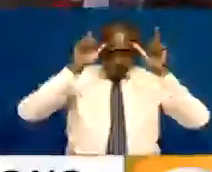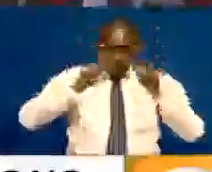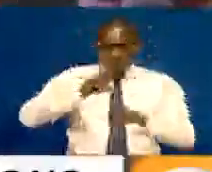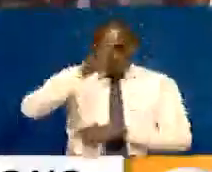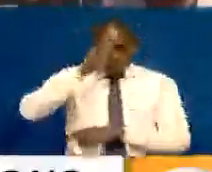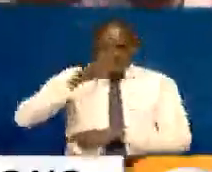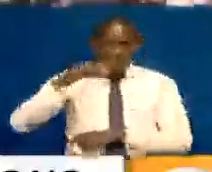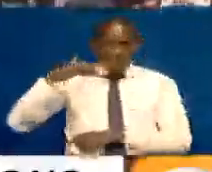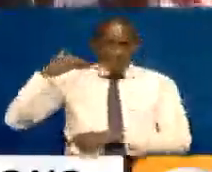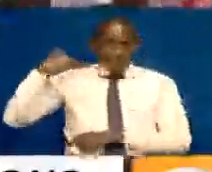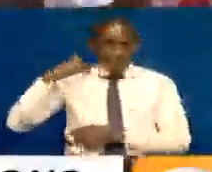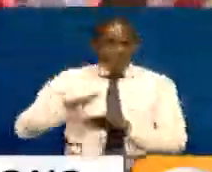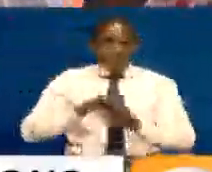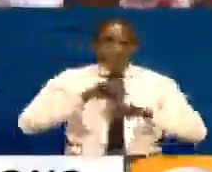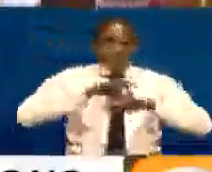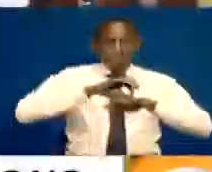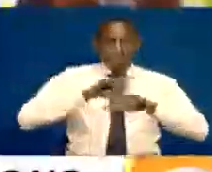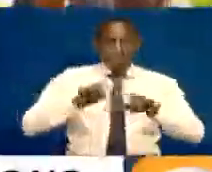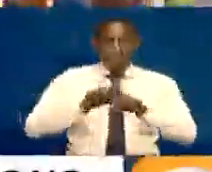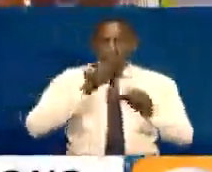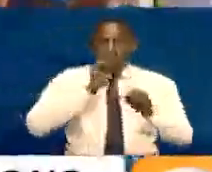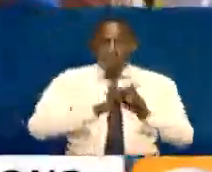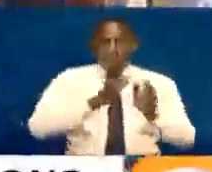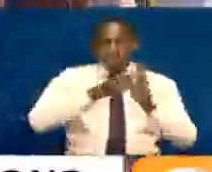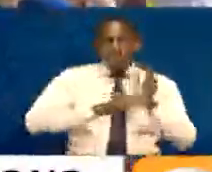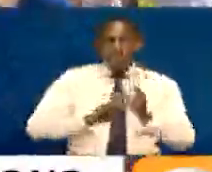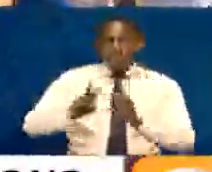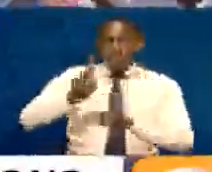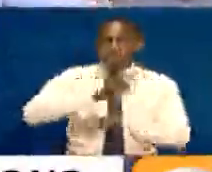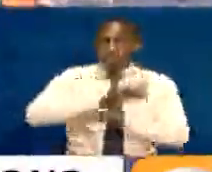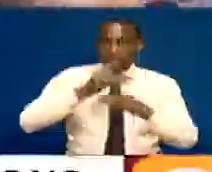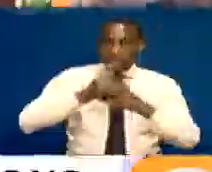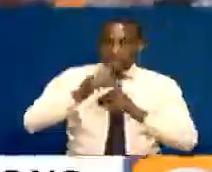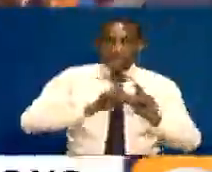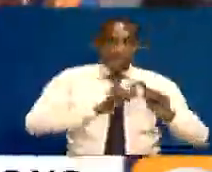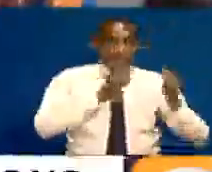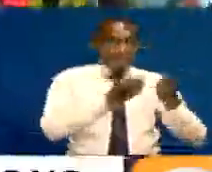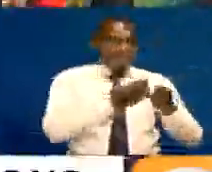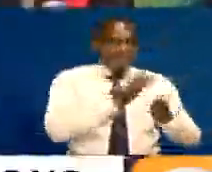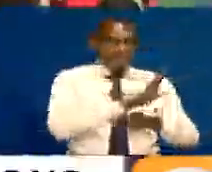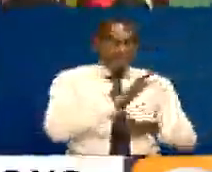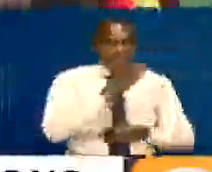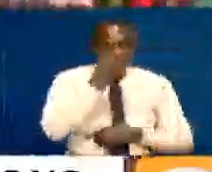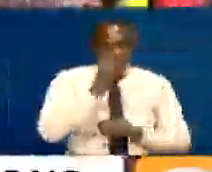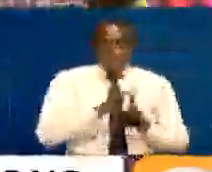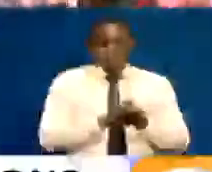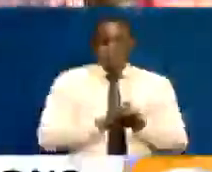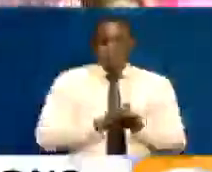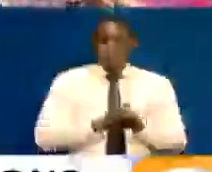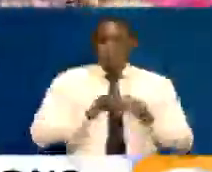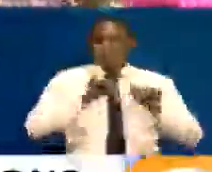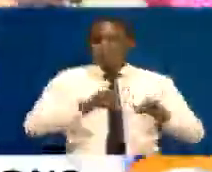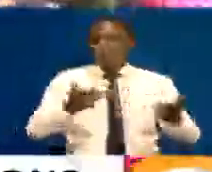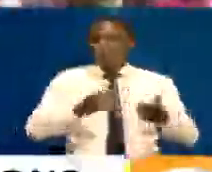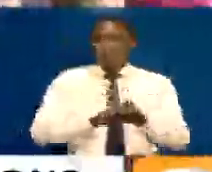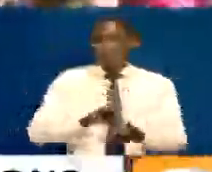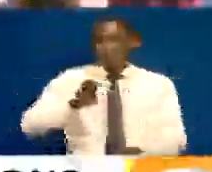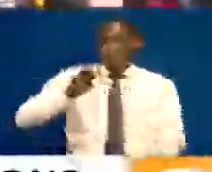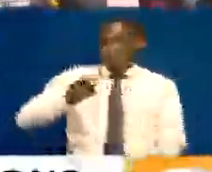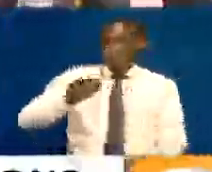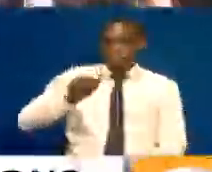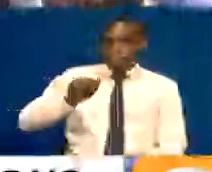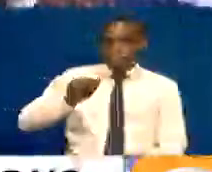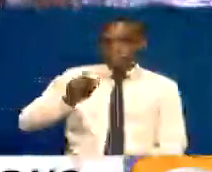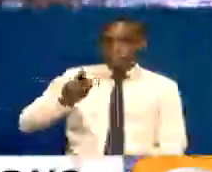Kenya Kwanza manifesto. Over the next 2 days, the Kenya Kwanza caravan will be stationed in Marsabit